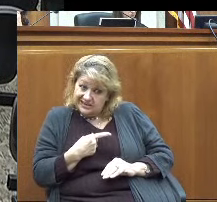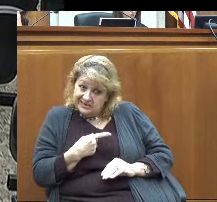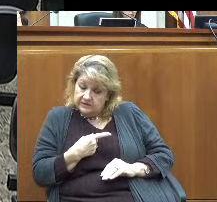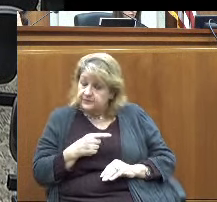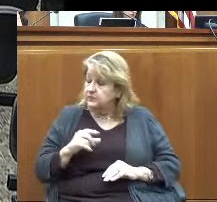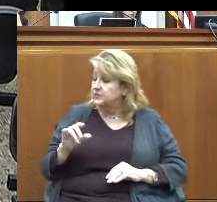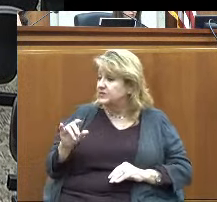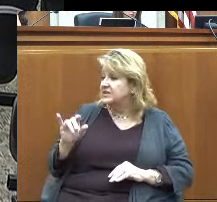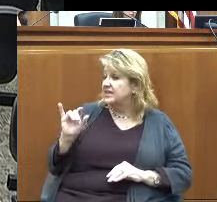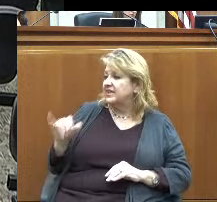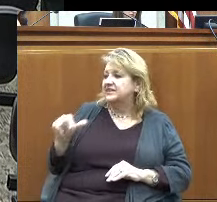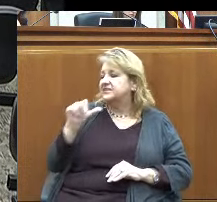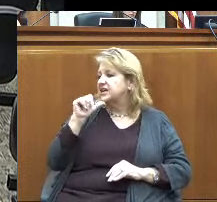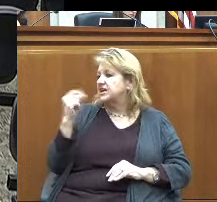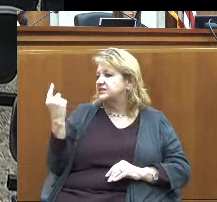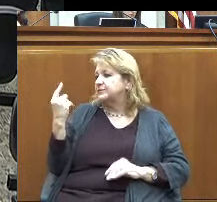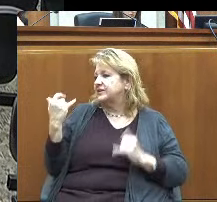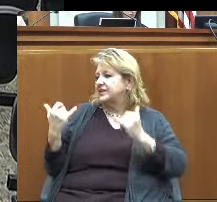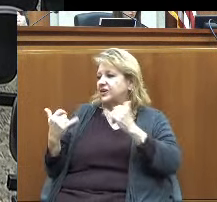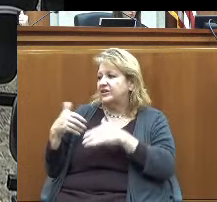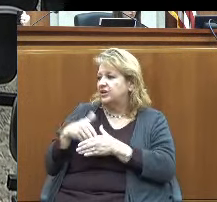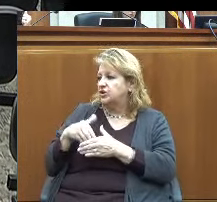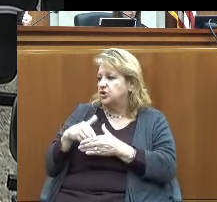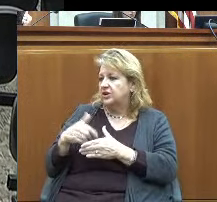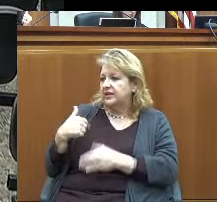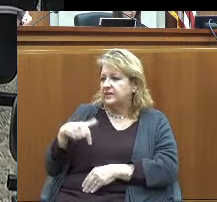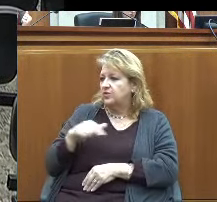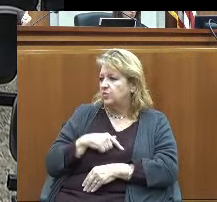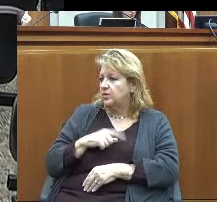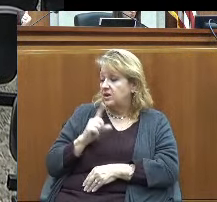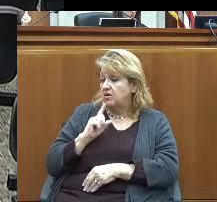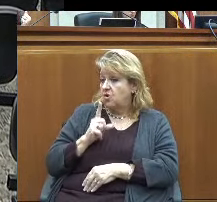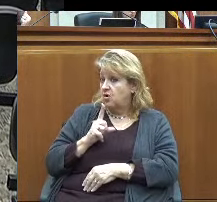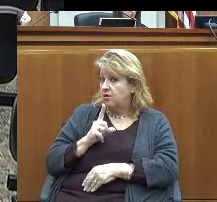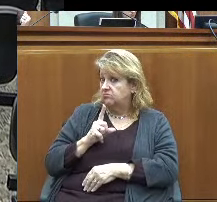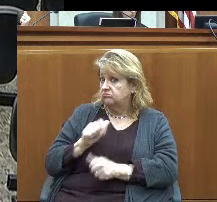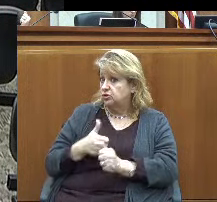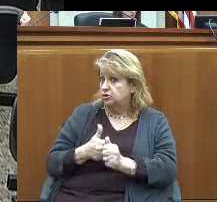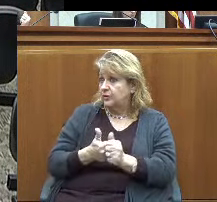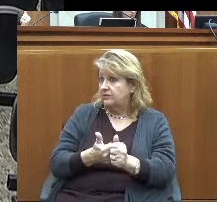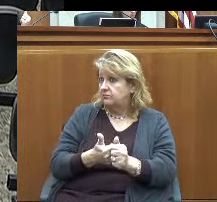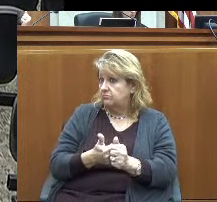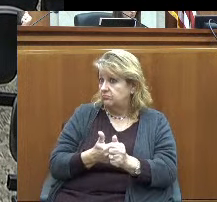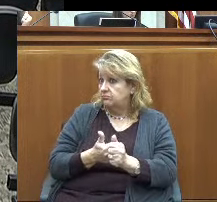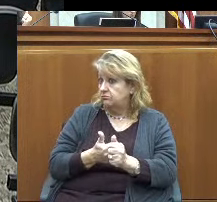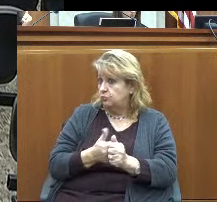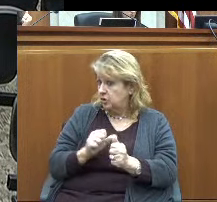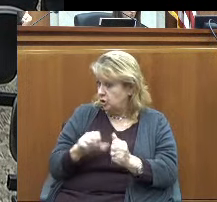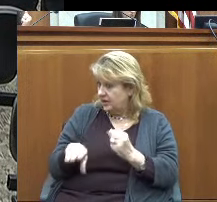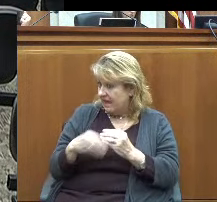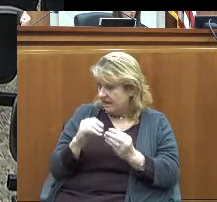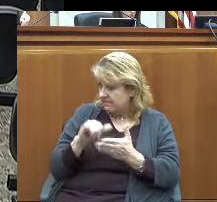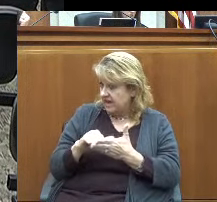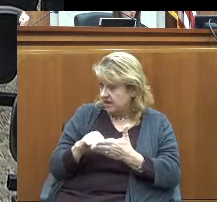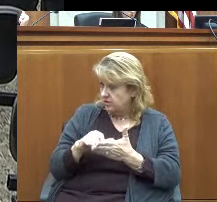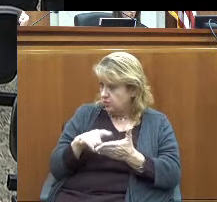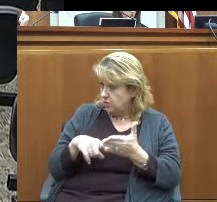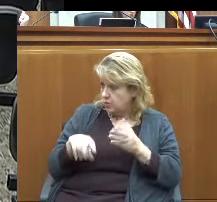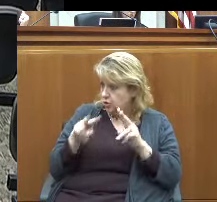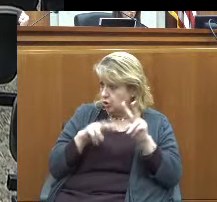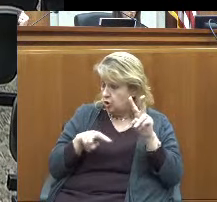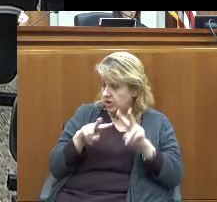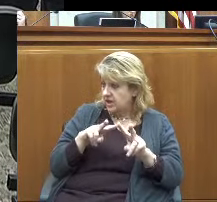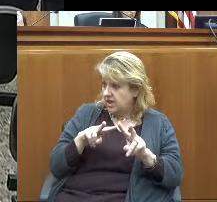mean, that's not something right now internally that we are pursuing. We certainly could add that to what we are looking